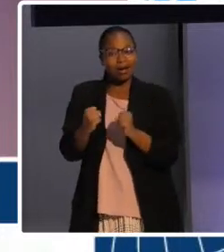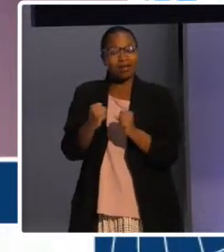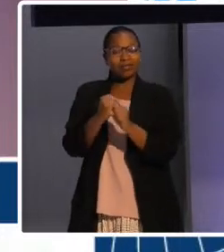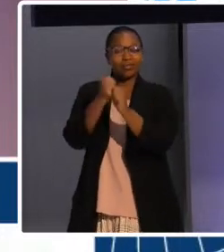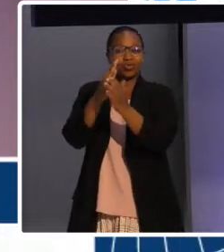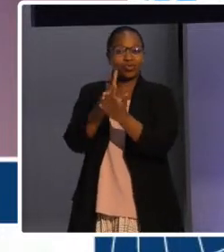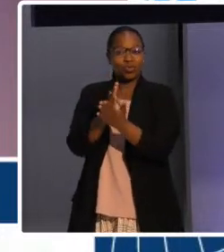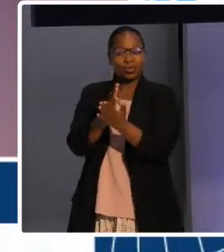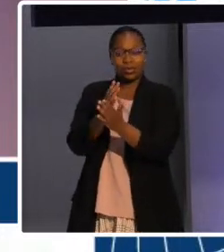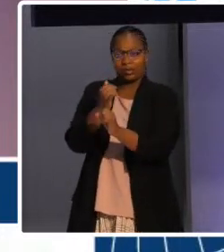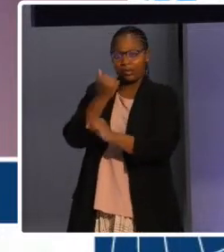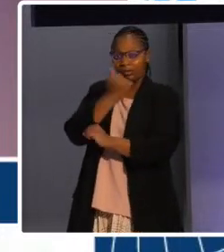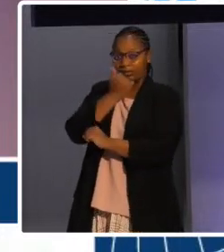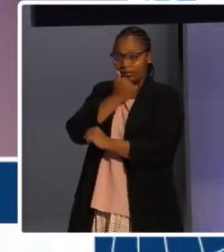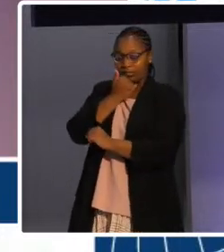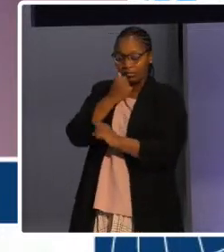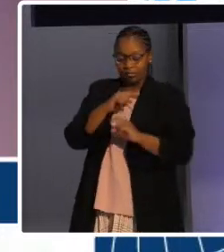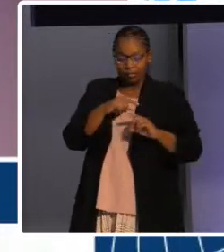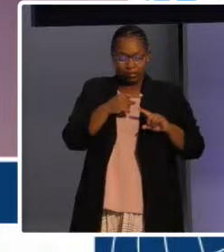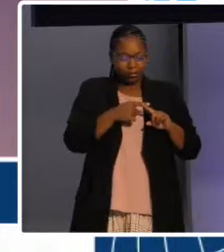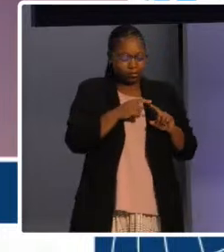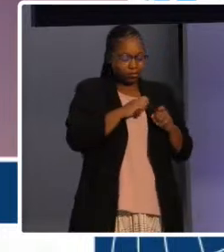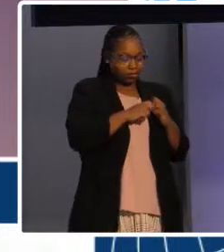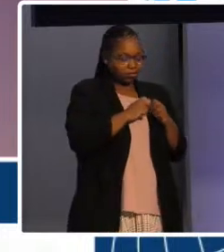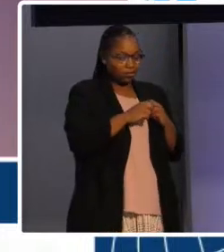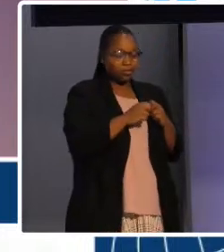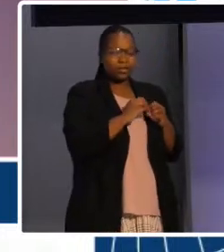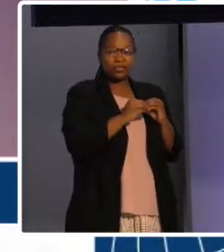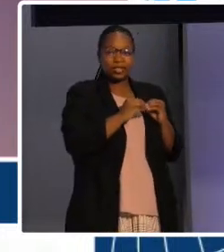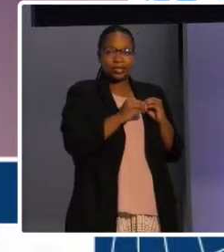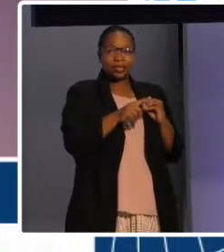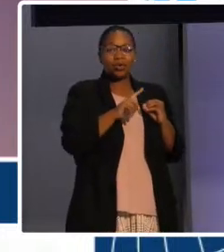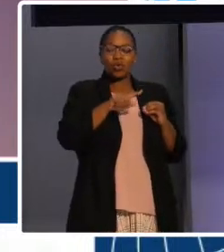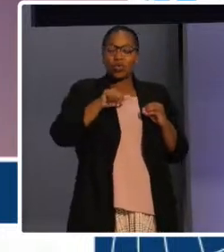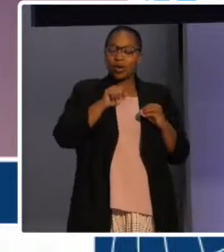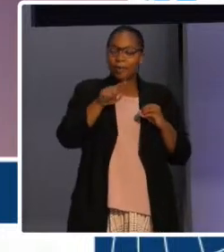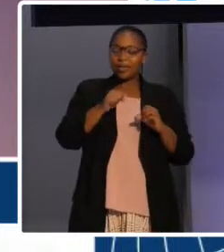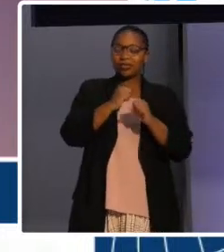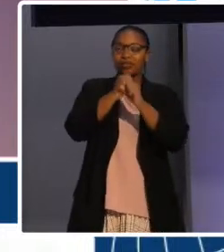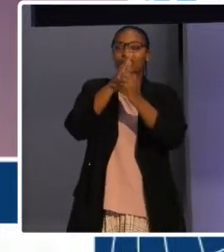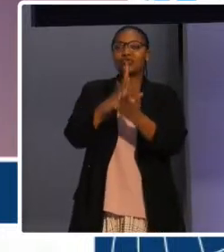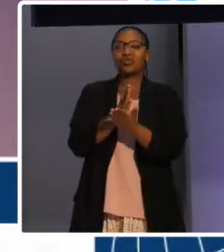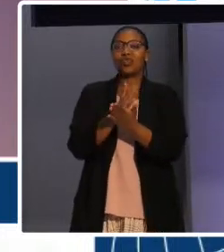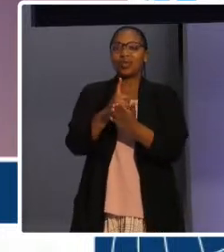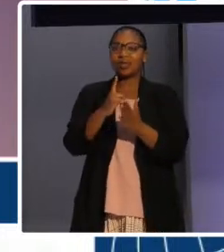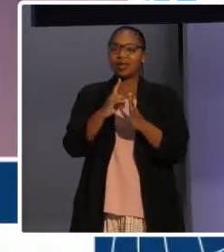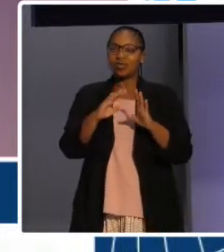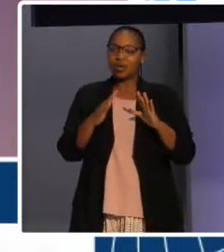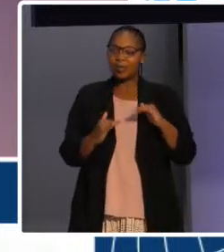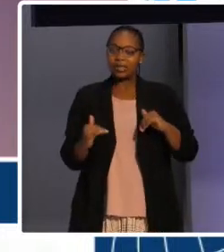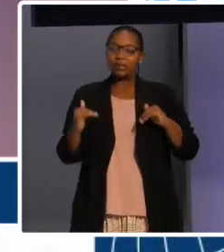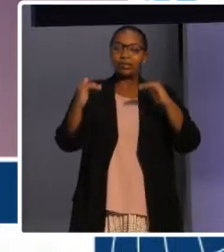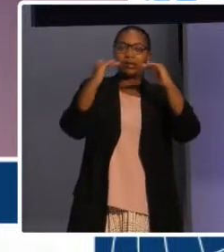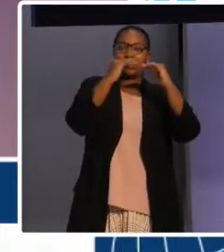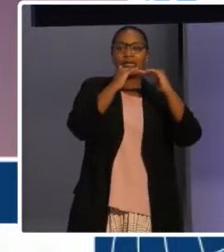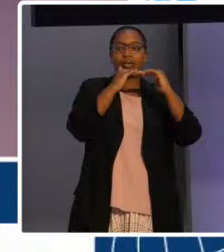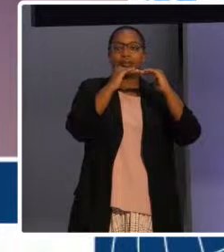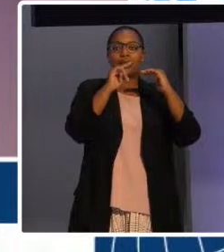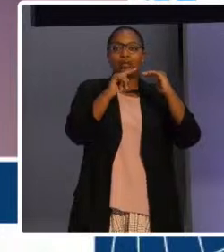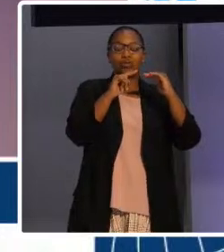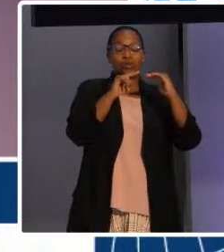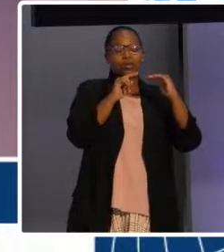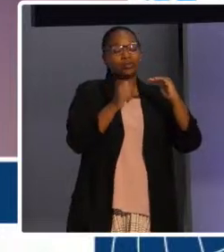we need to put in all efforts to measure up to these strategic challenges of our